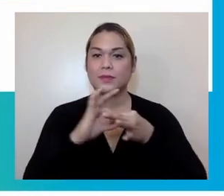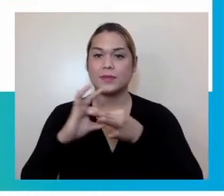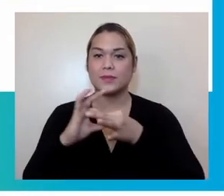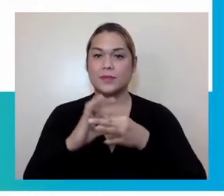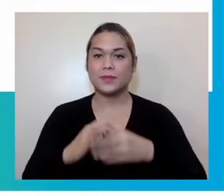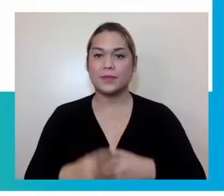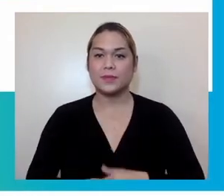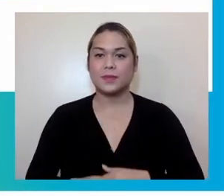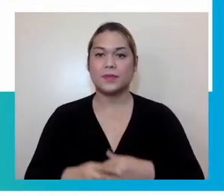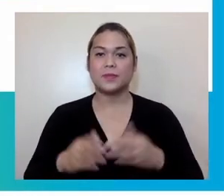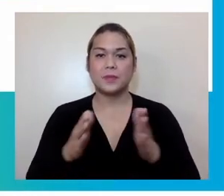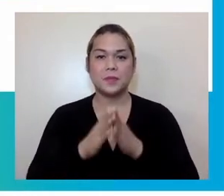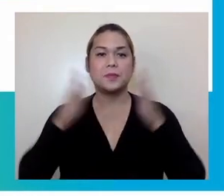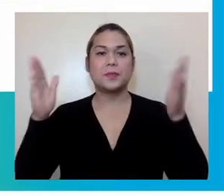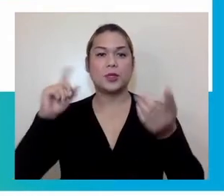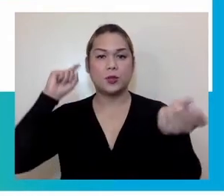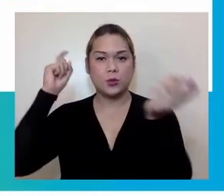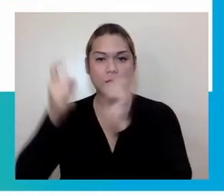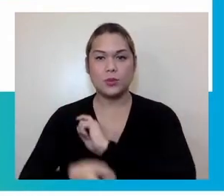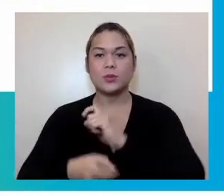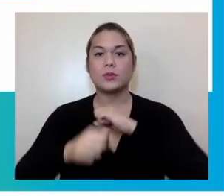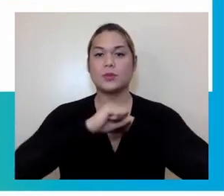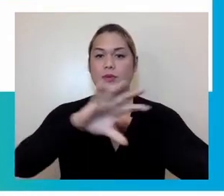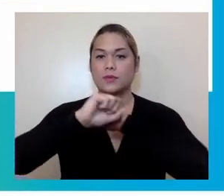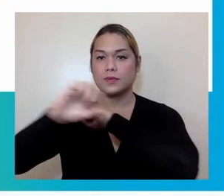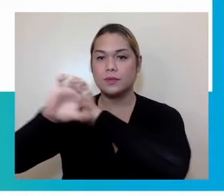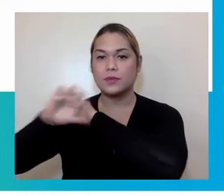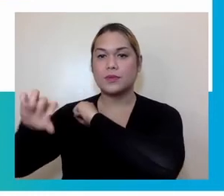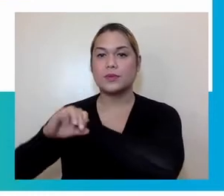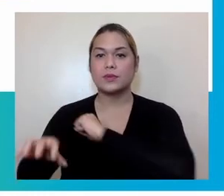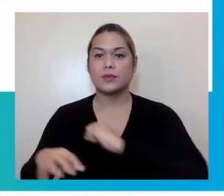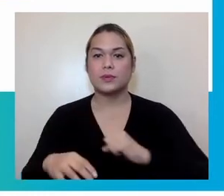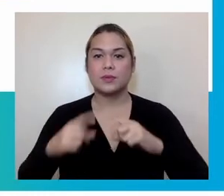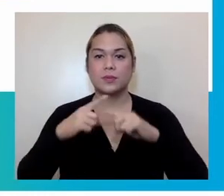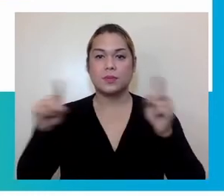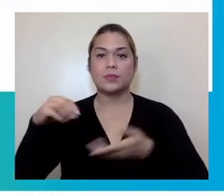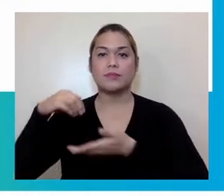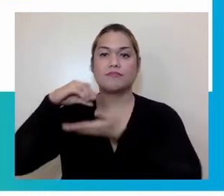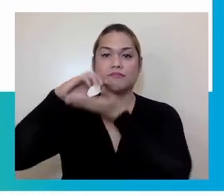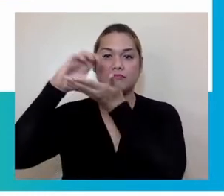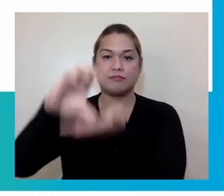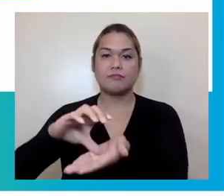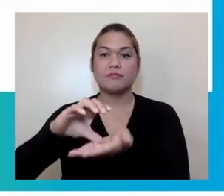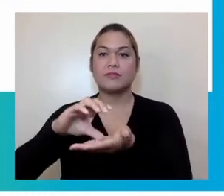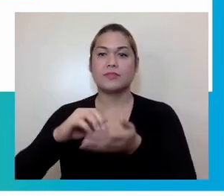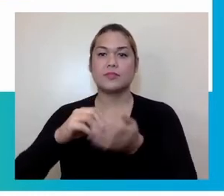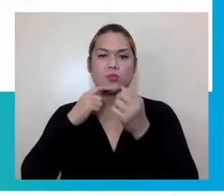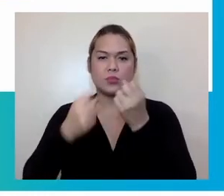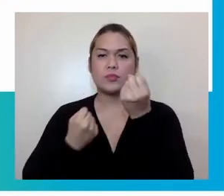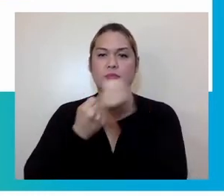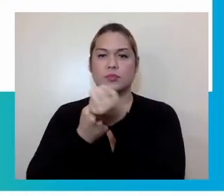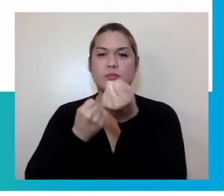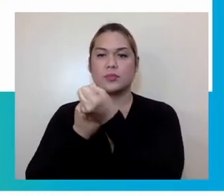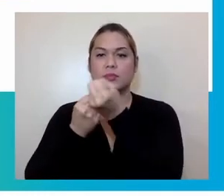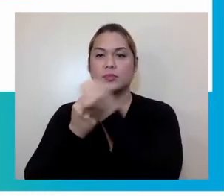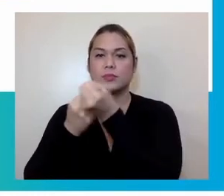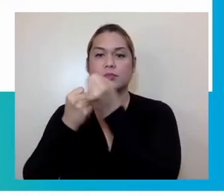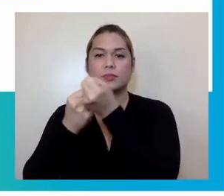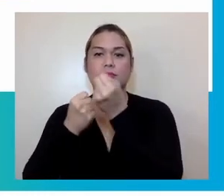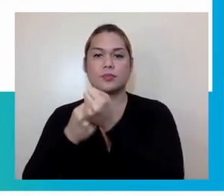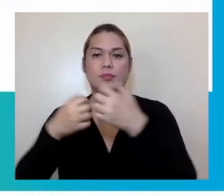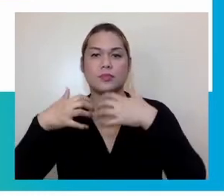finance institutions to shift funding out of fossil fuels and into sustainable, renewable energy,